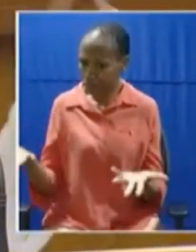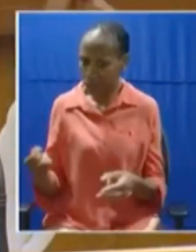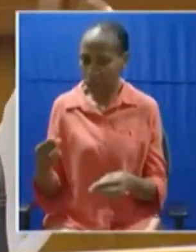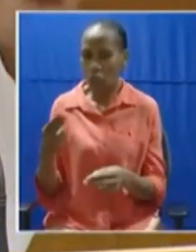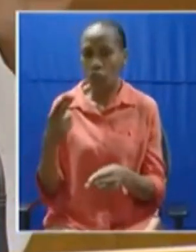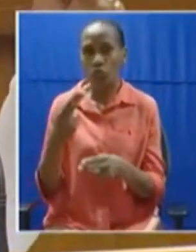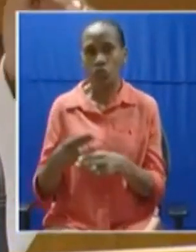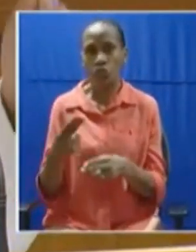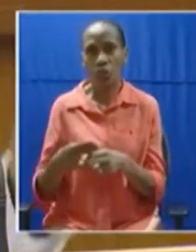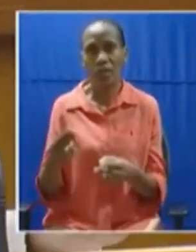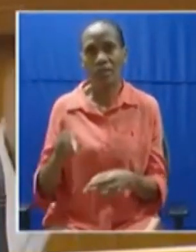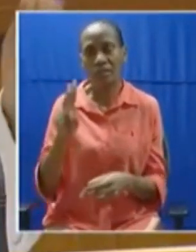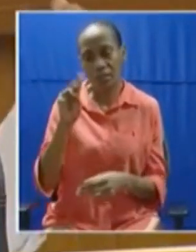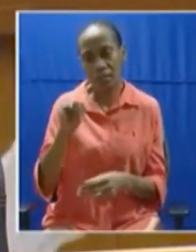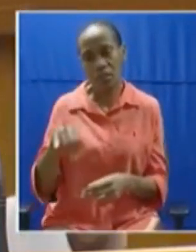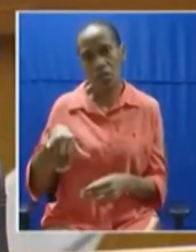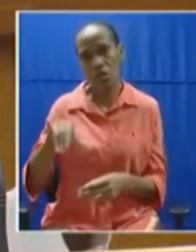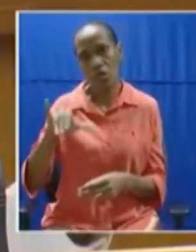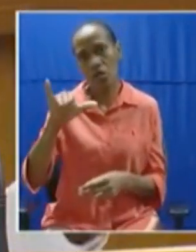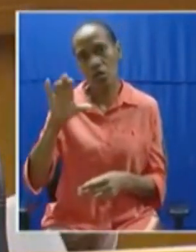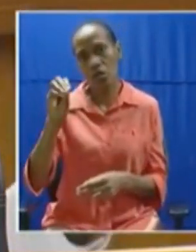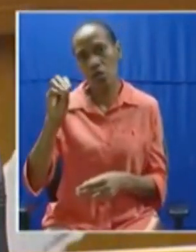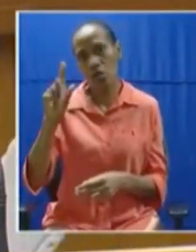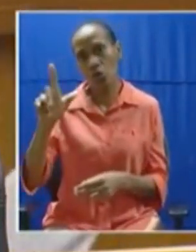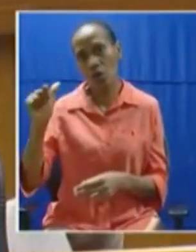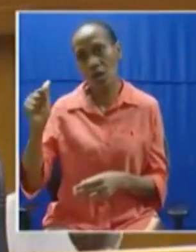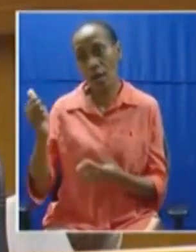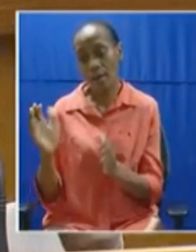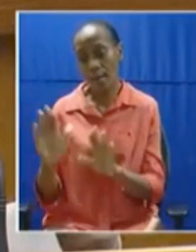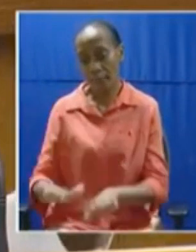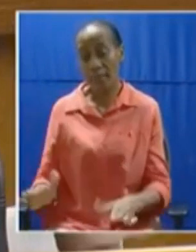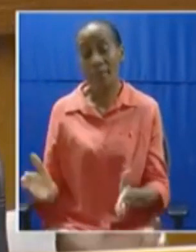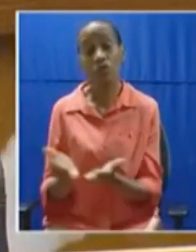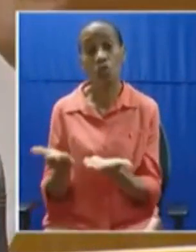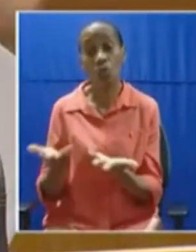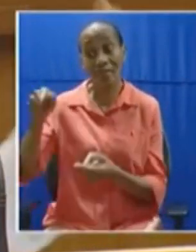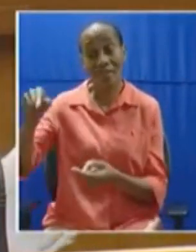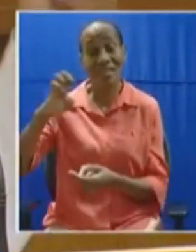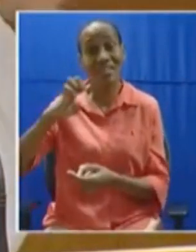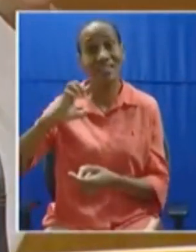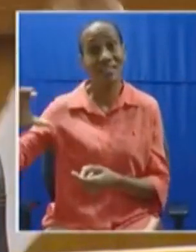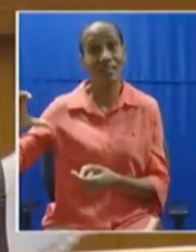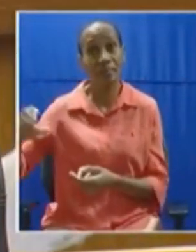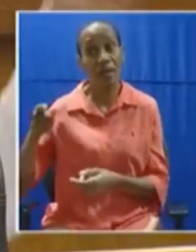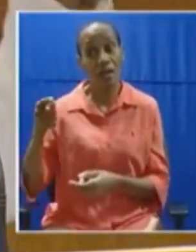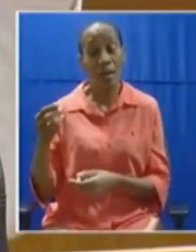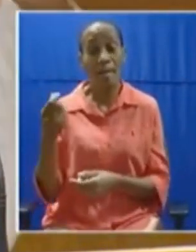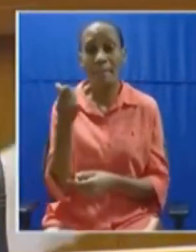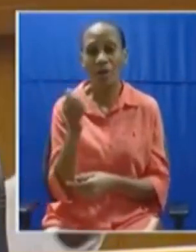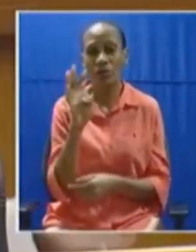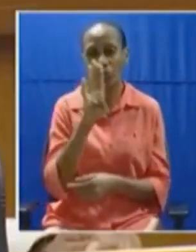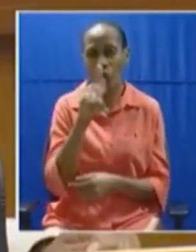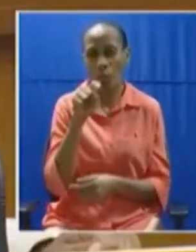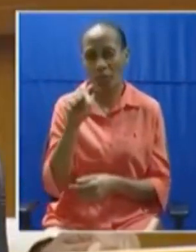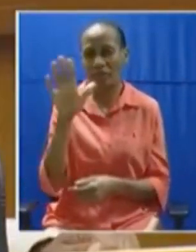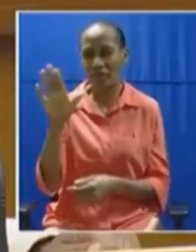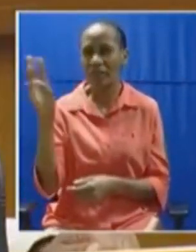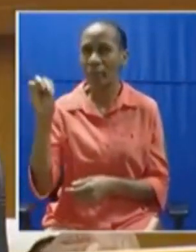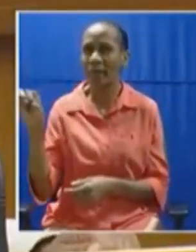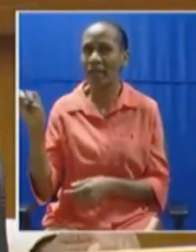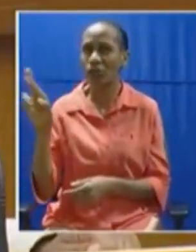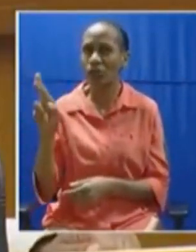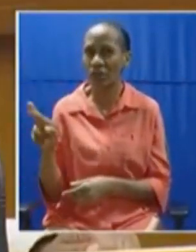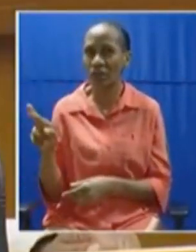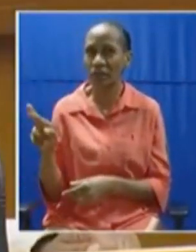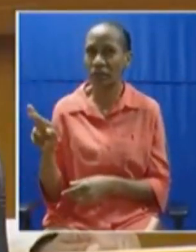in Nyola Primary School in Lusikisiki in the Eastern Cape cost 4.5 million for